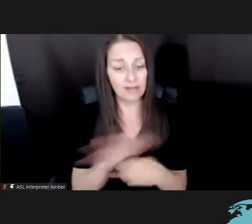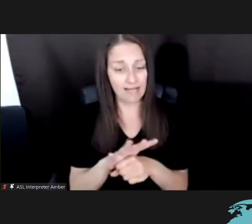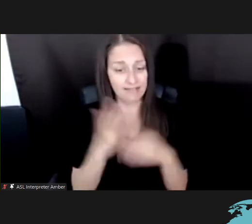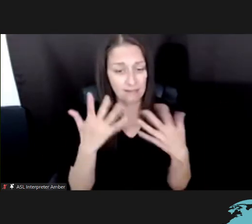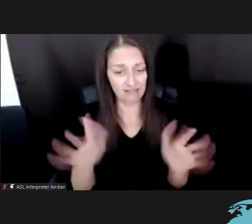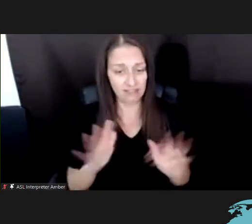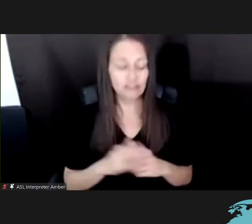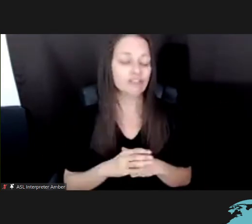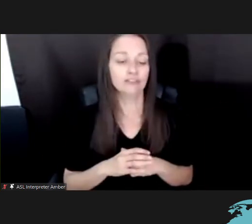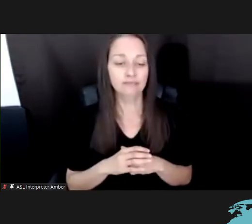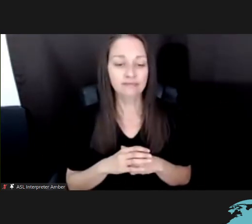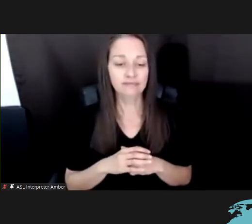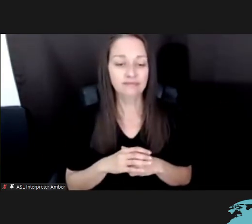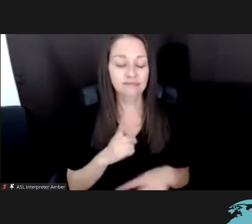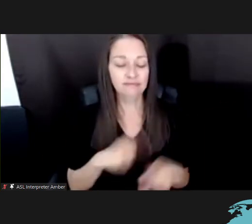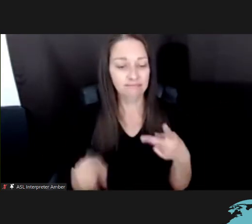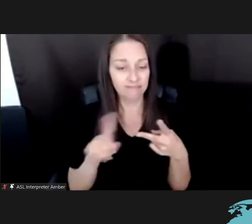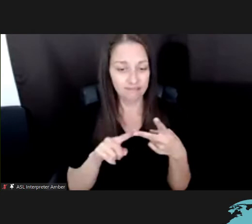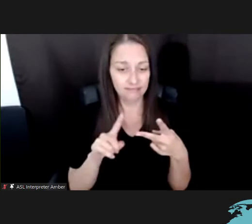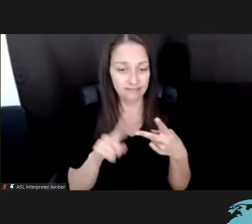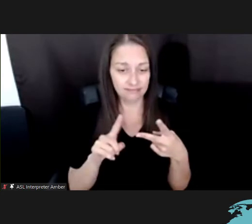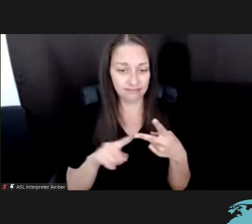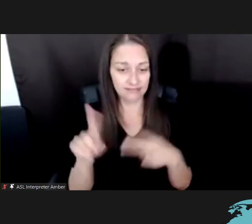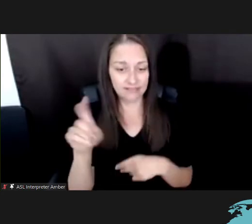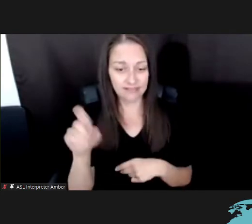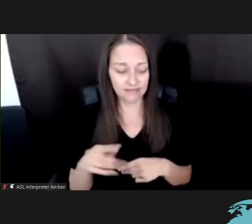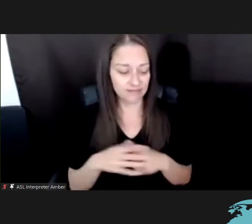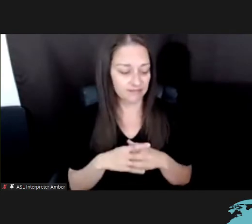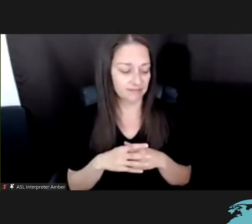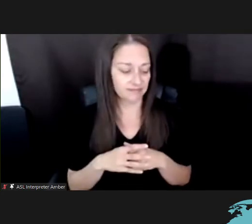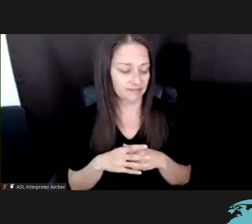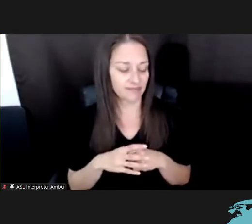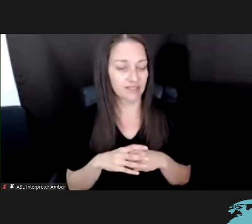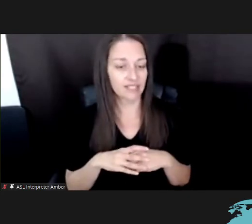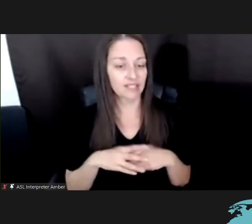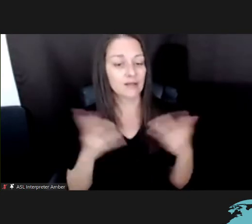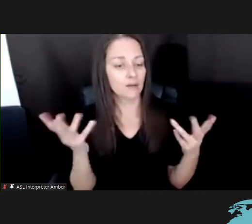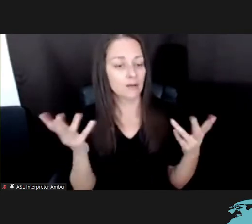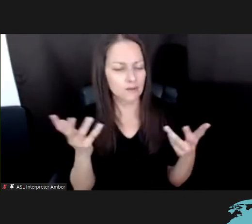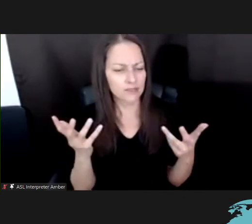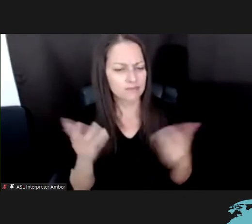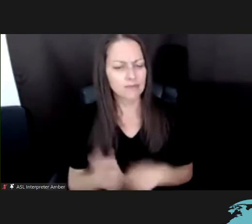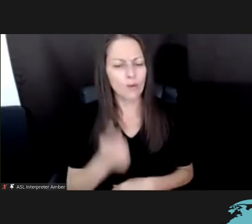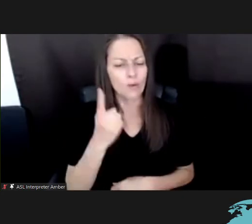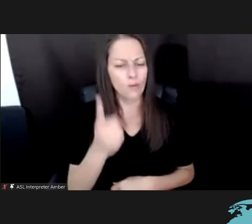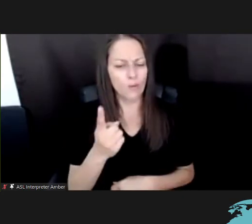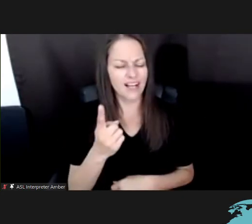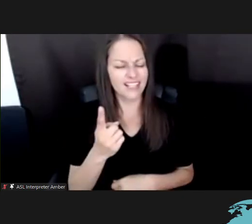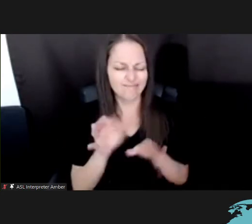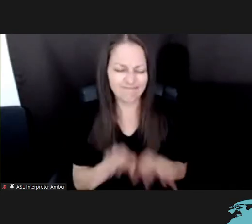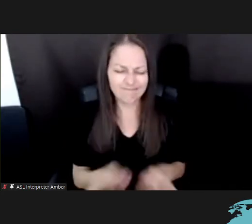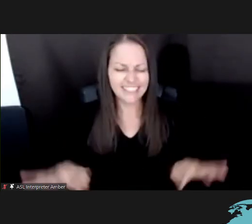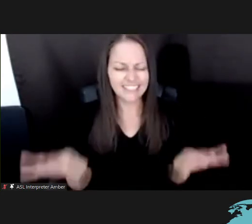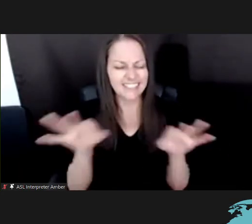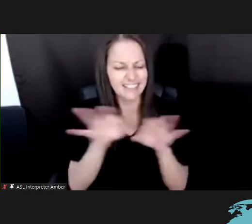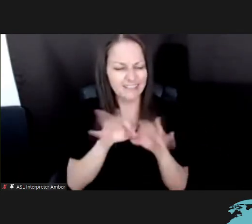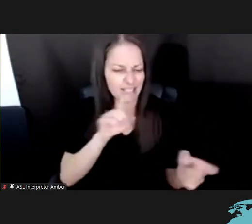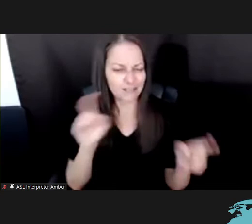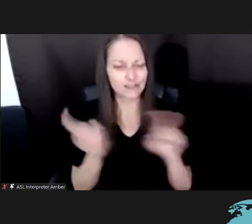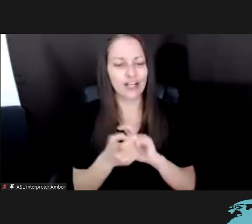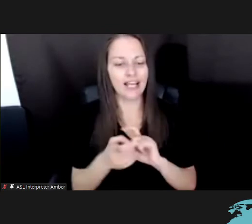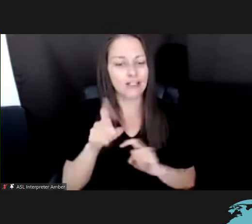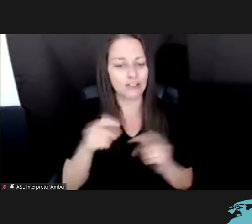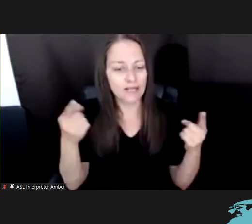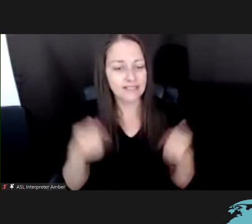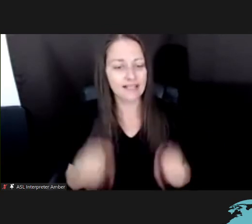And then the second question, what is one significant change that needs to be made in business